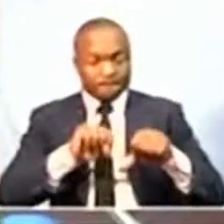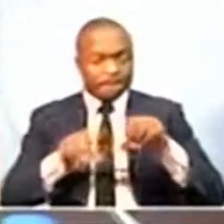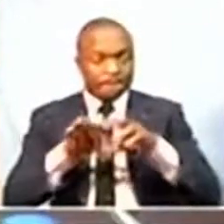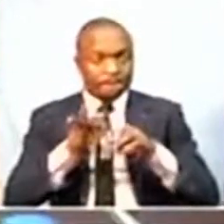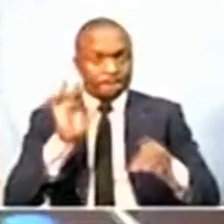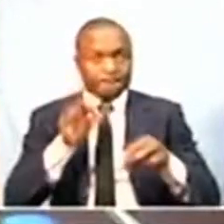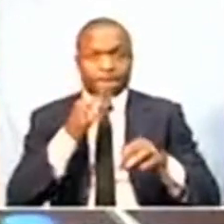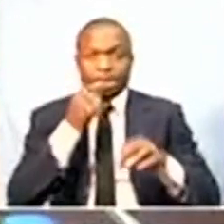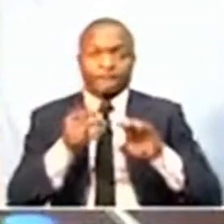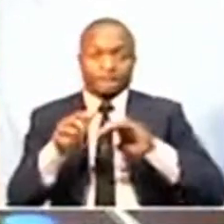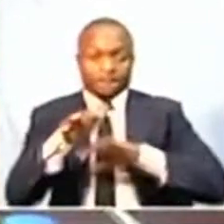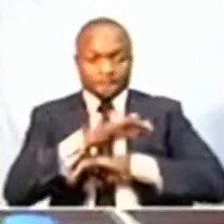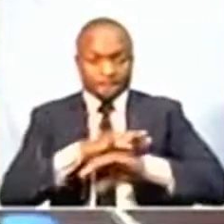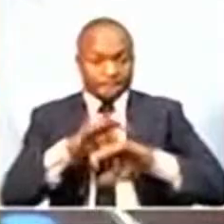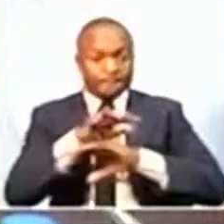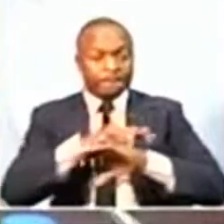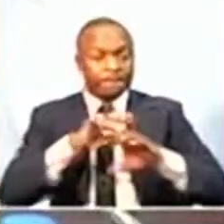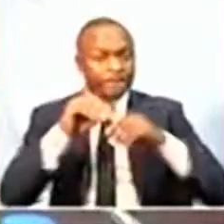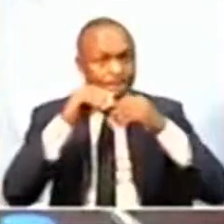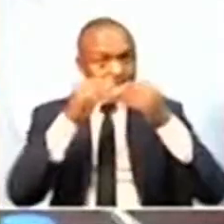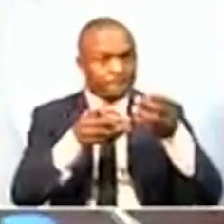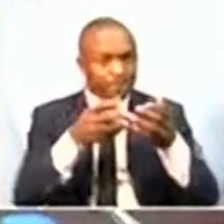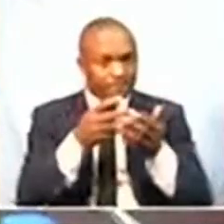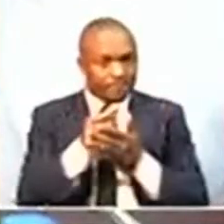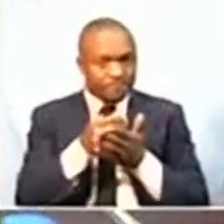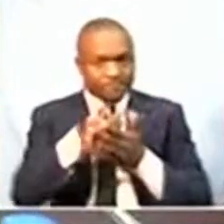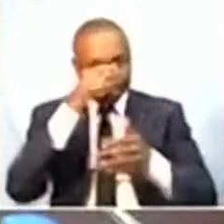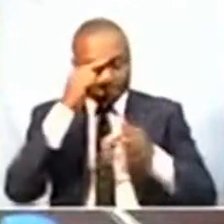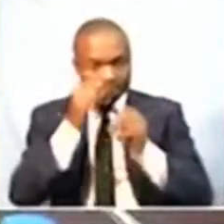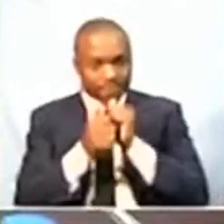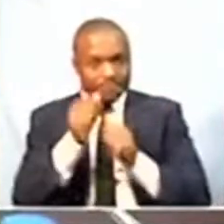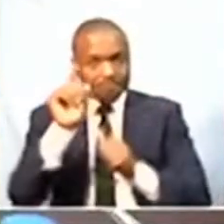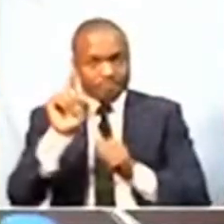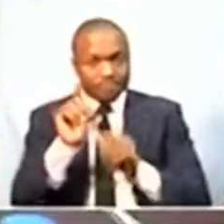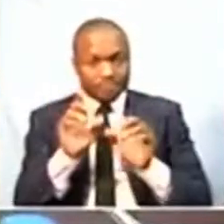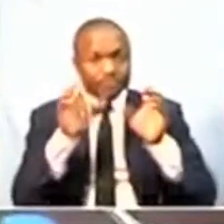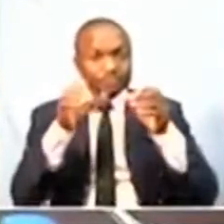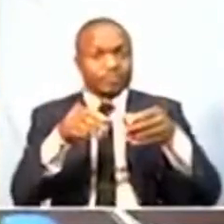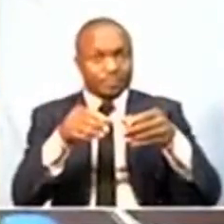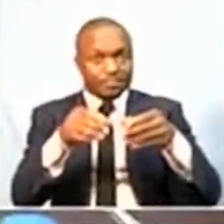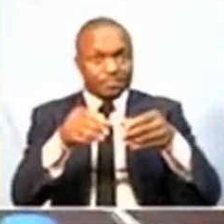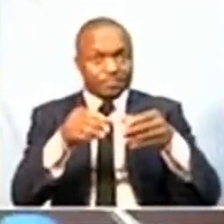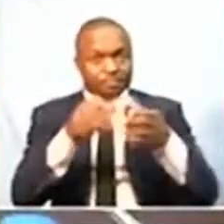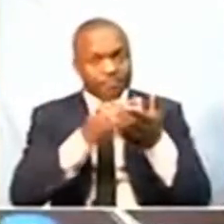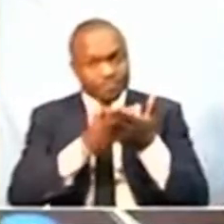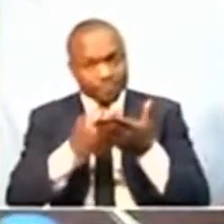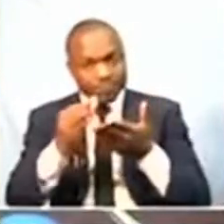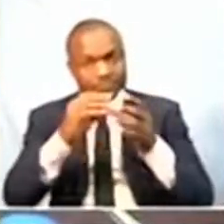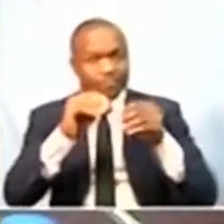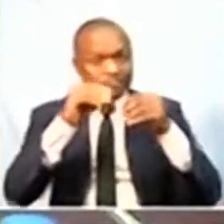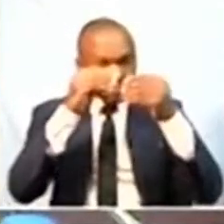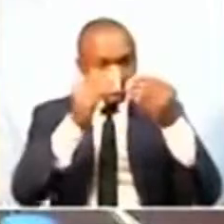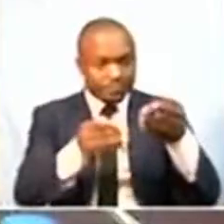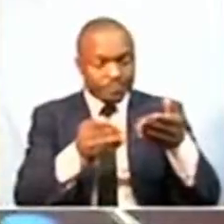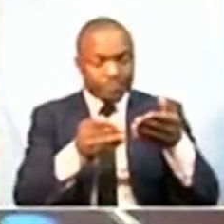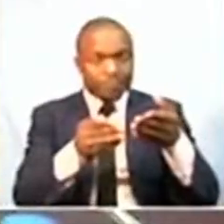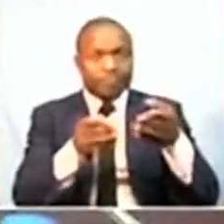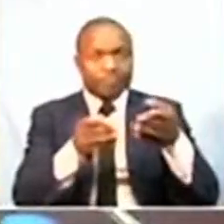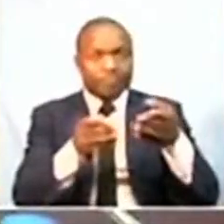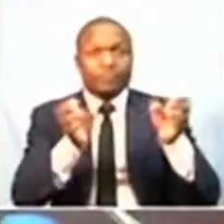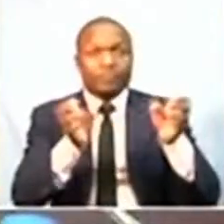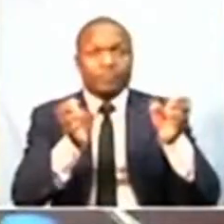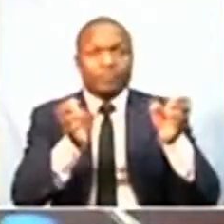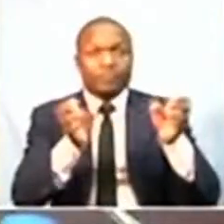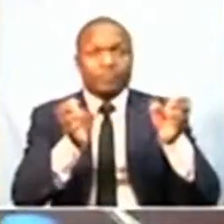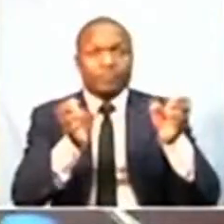that over-allocated funds was as a result of 1 club that had failed to provide the banking details from